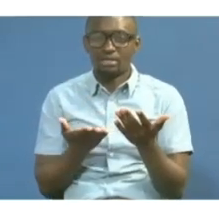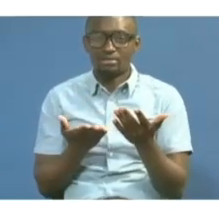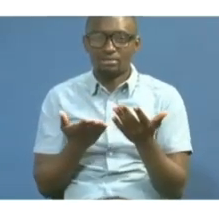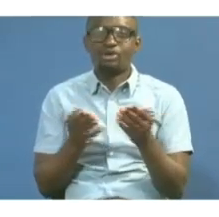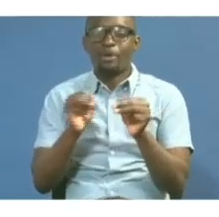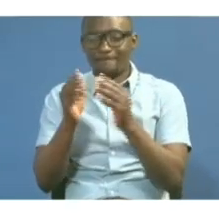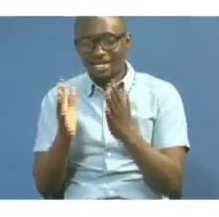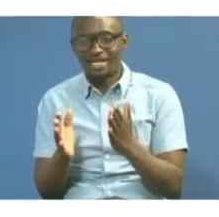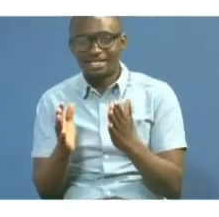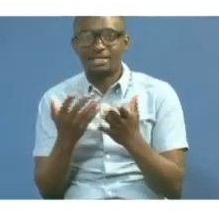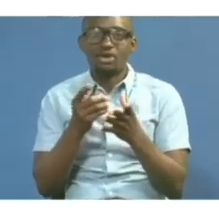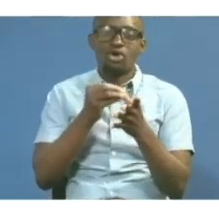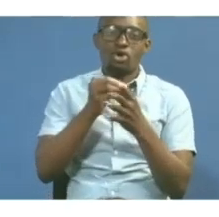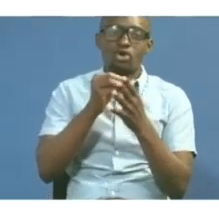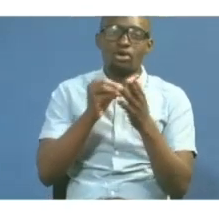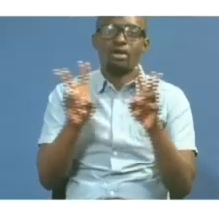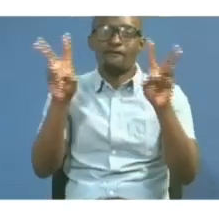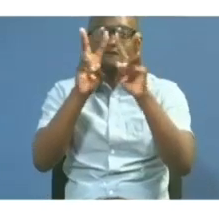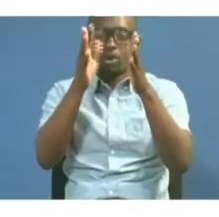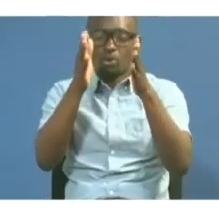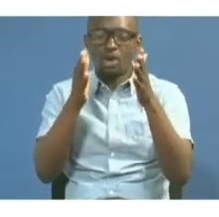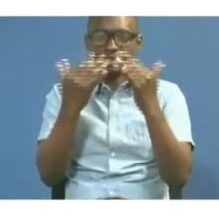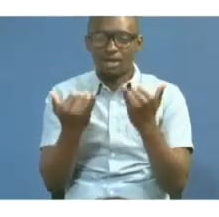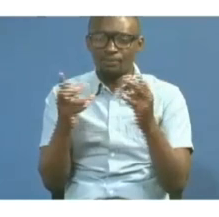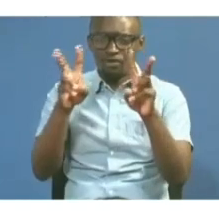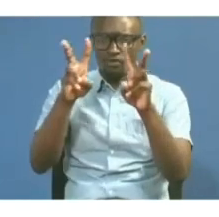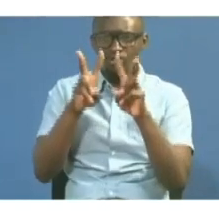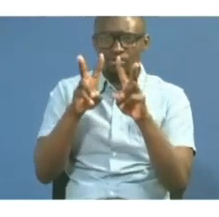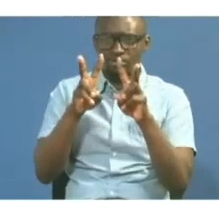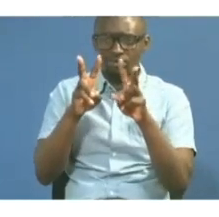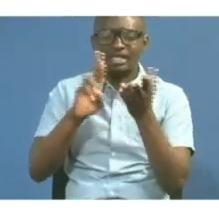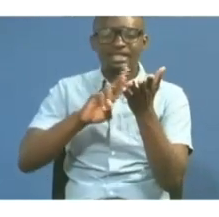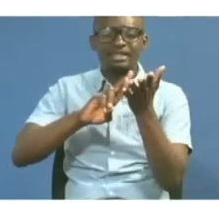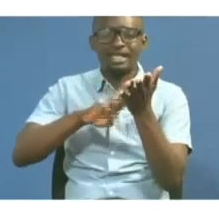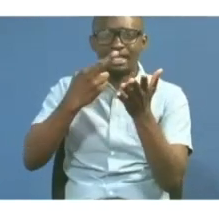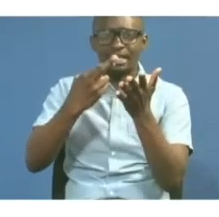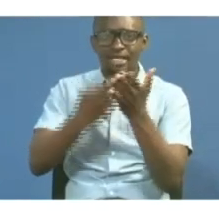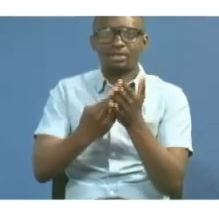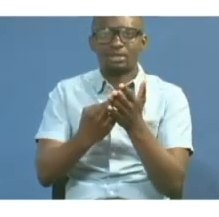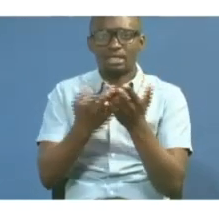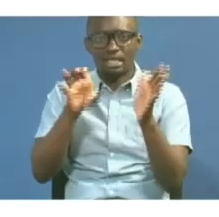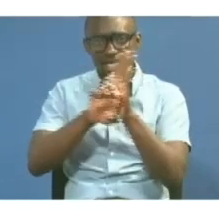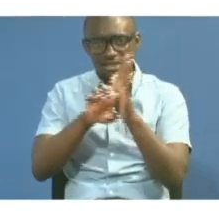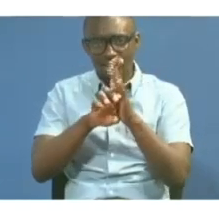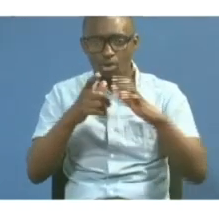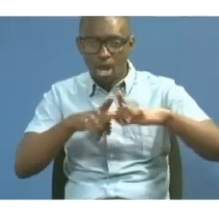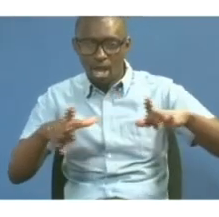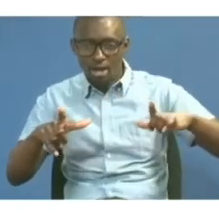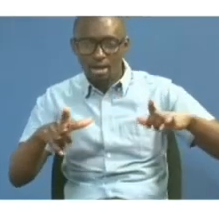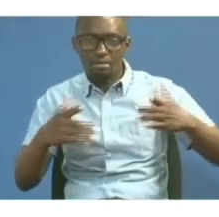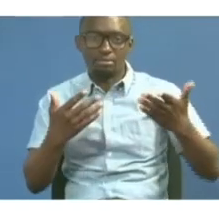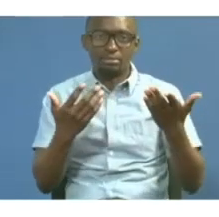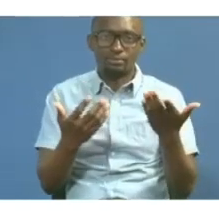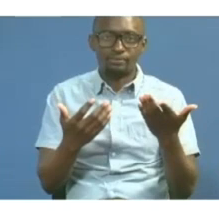a property manager. You can also work as a valuer. In valuation, you can value the natural resources, that is things